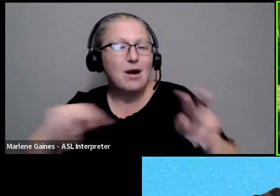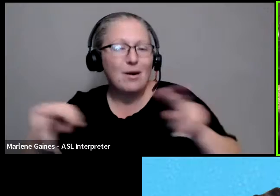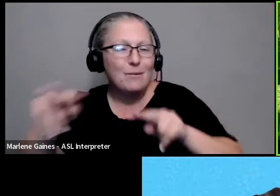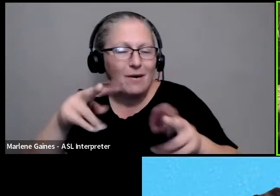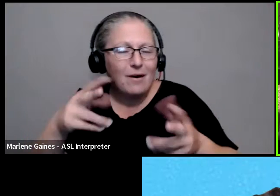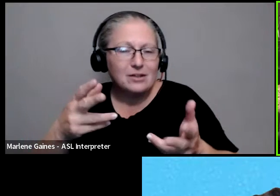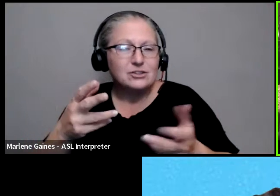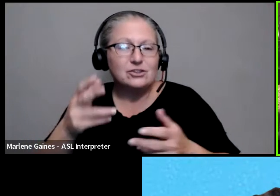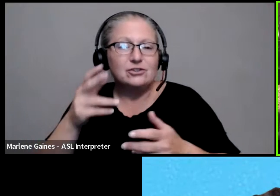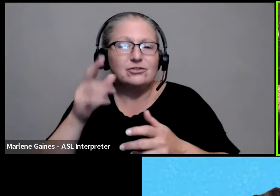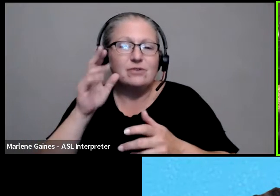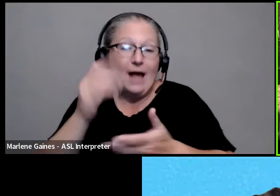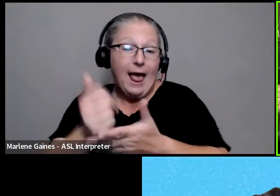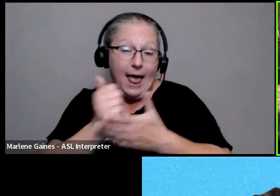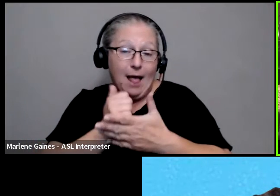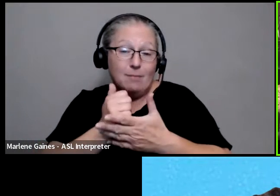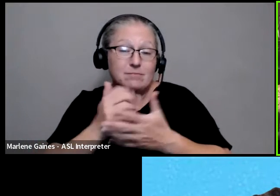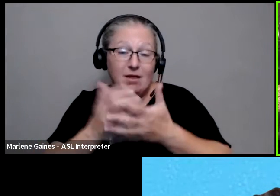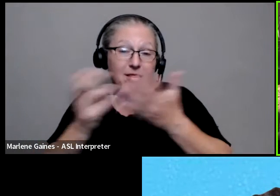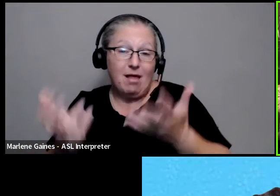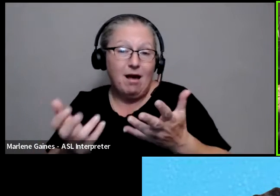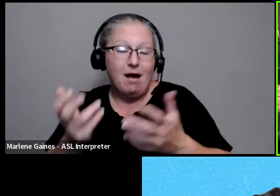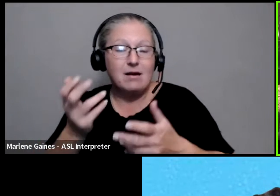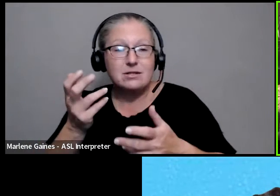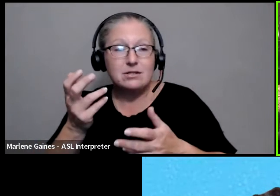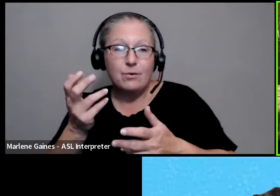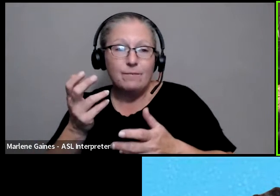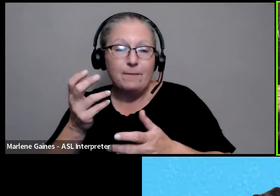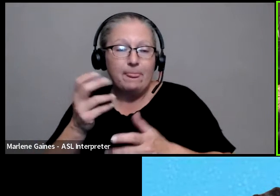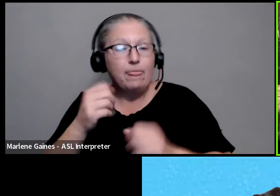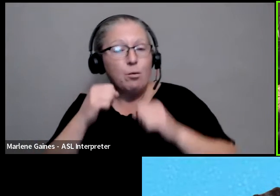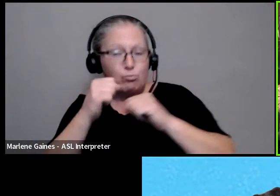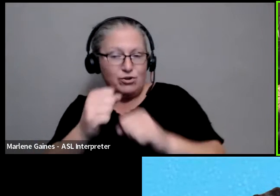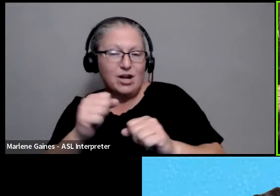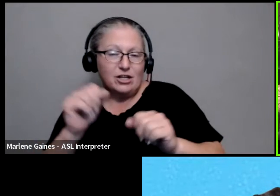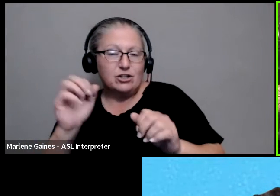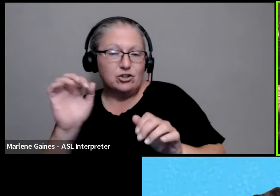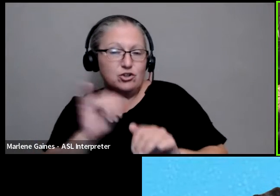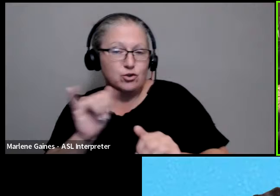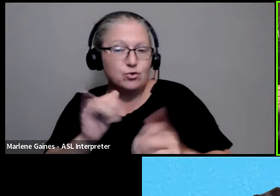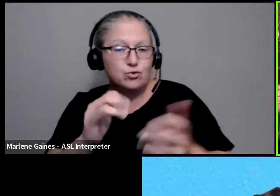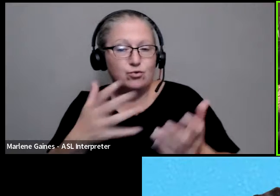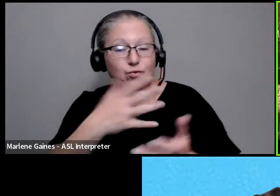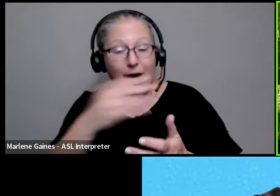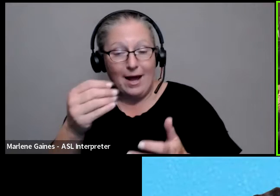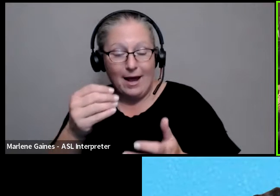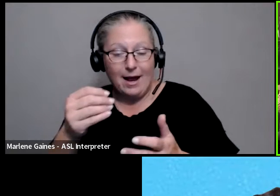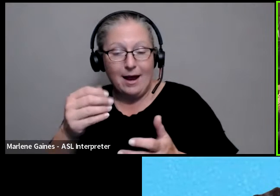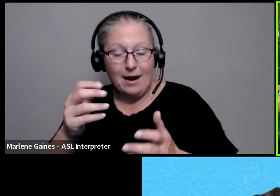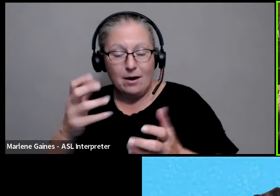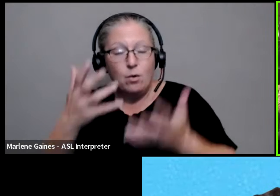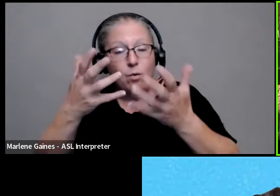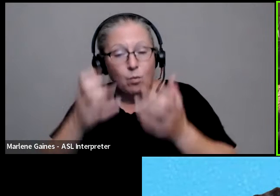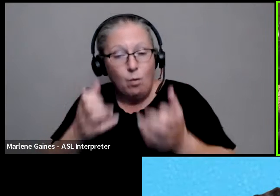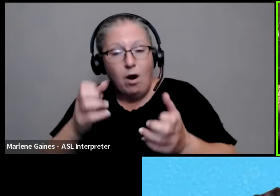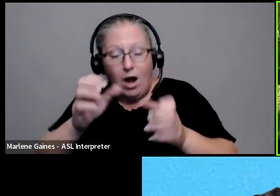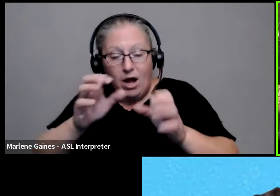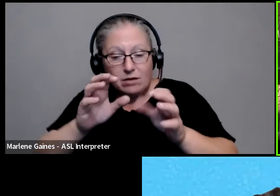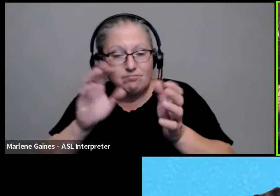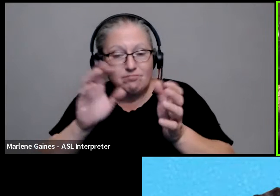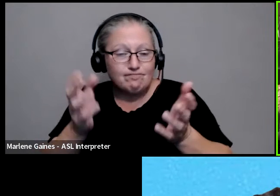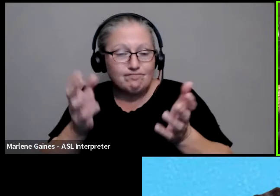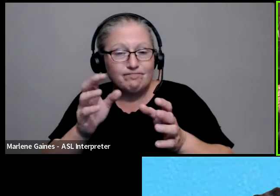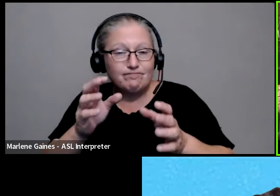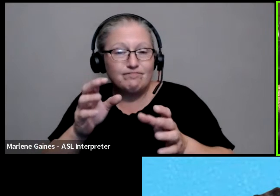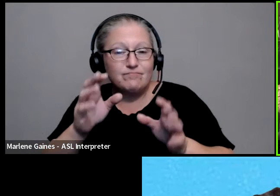so that's been really helpful too. And so the idea of just kind of the protection there, and then getting back to getting the kids to socialize and use it as a